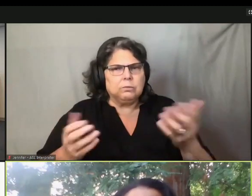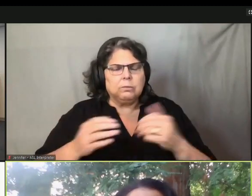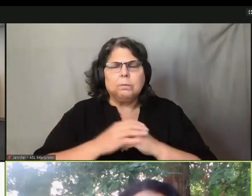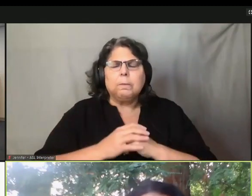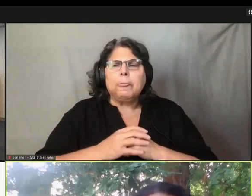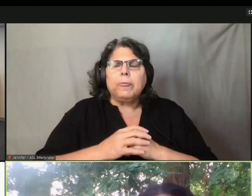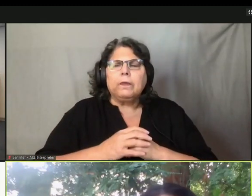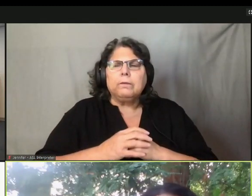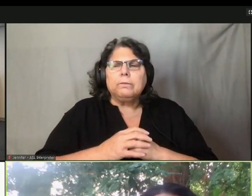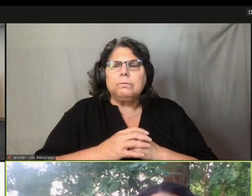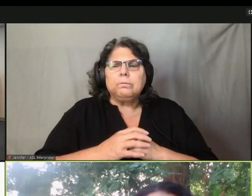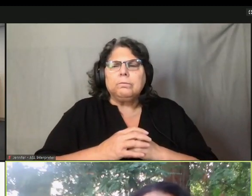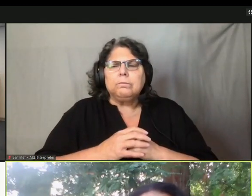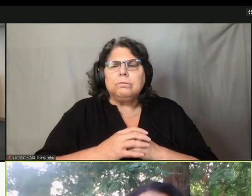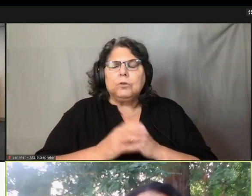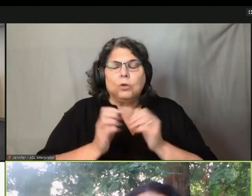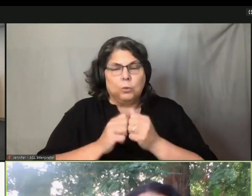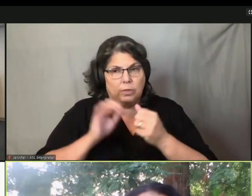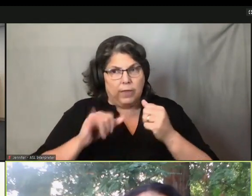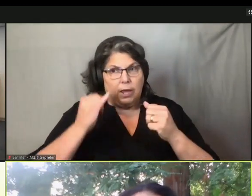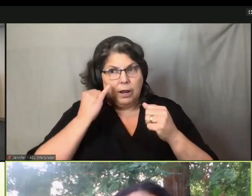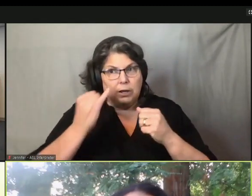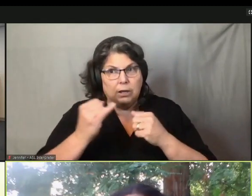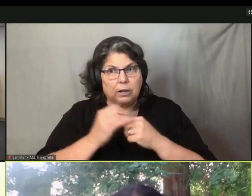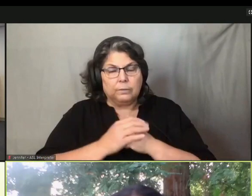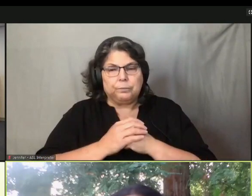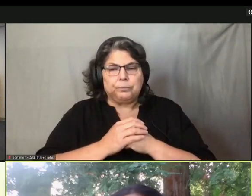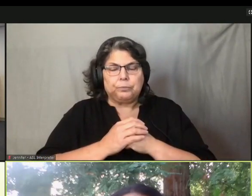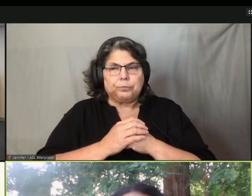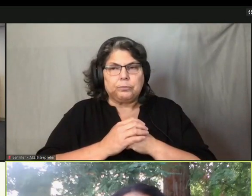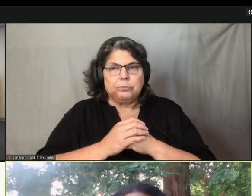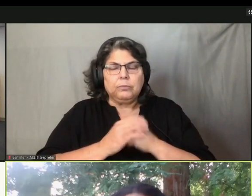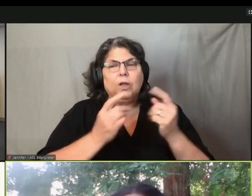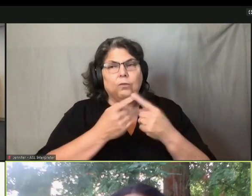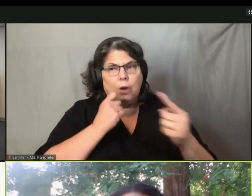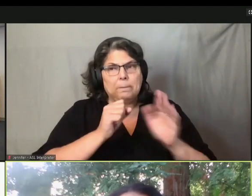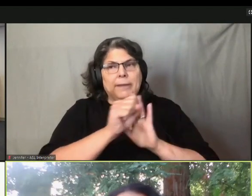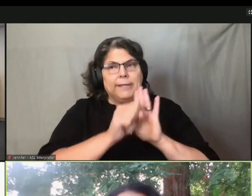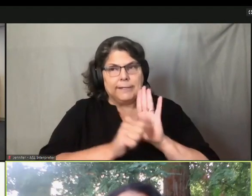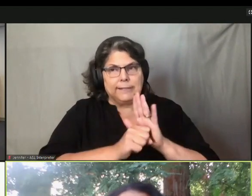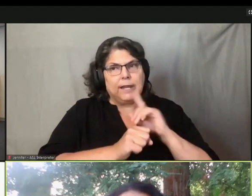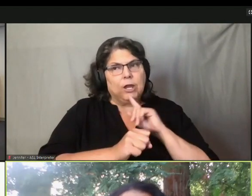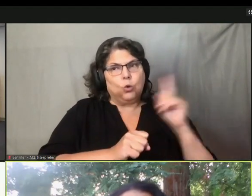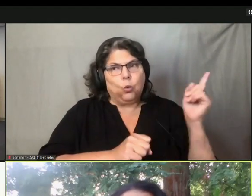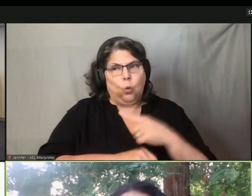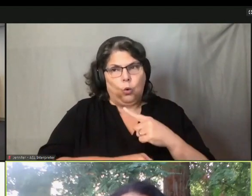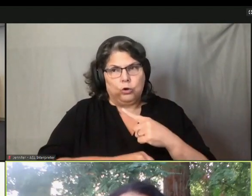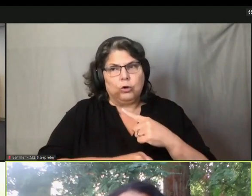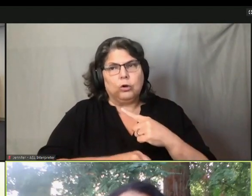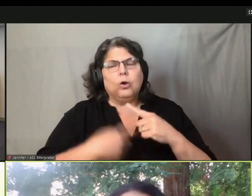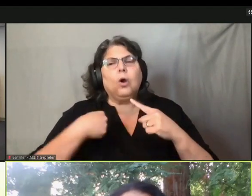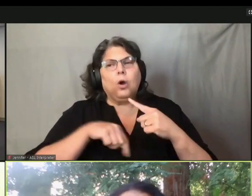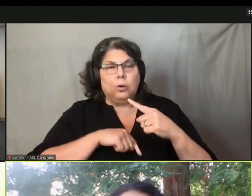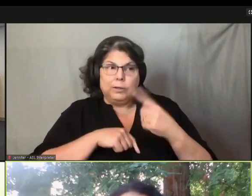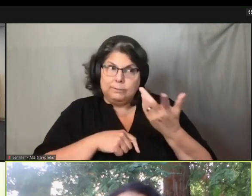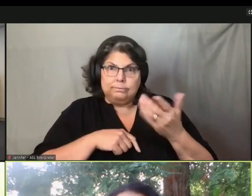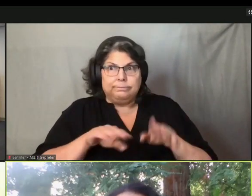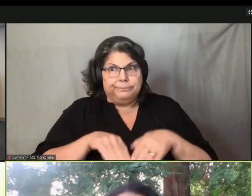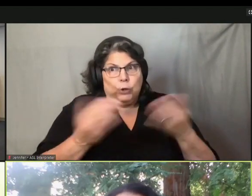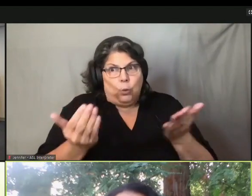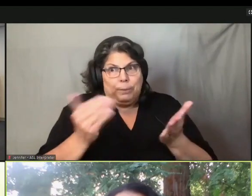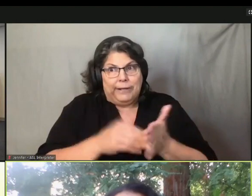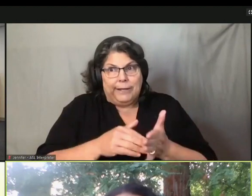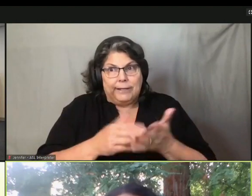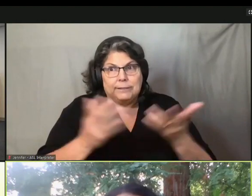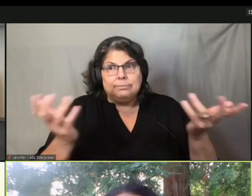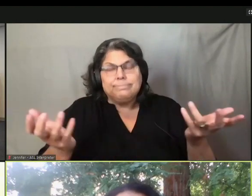So in that vein, per the state order, we reopened. And what we found when